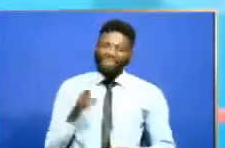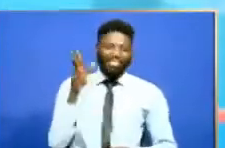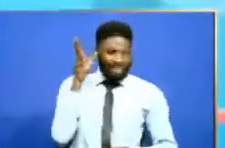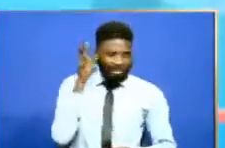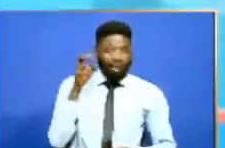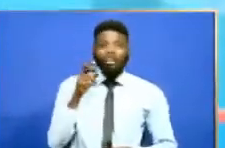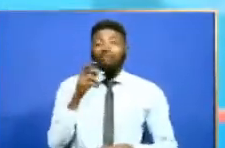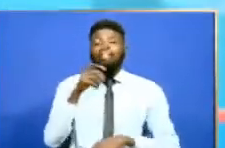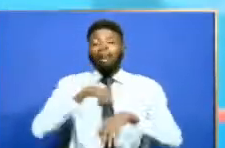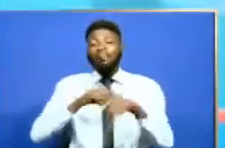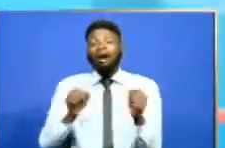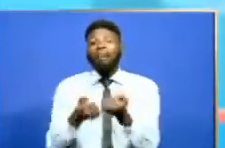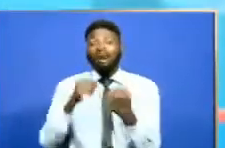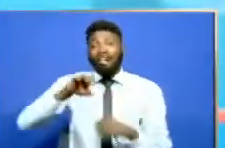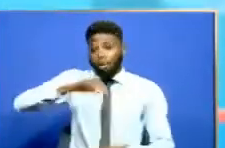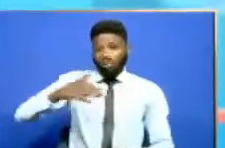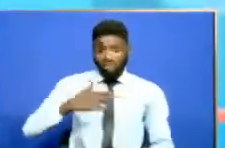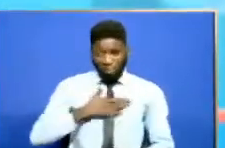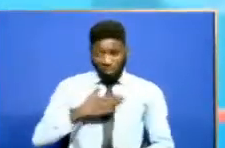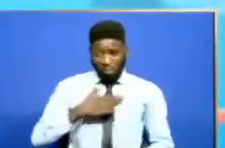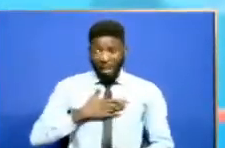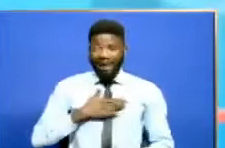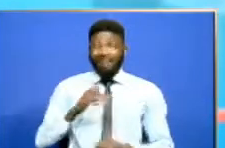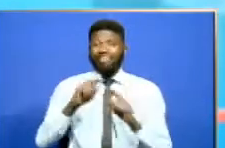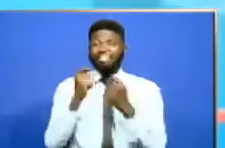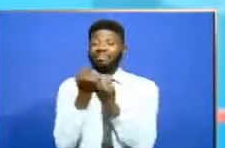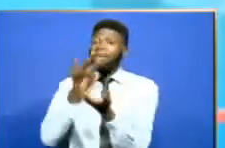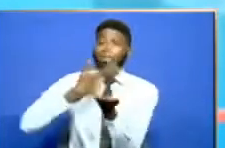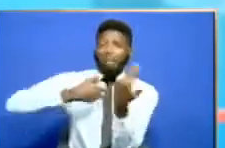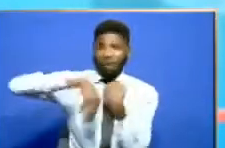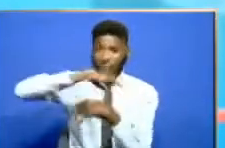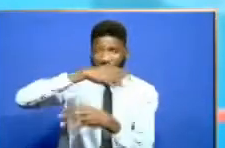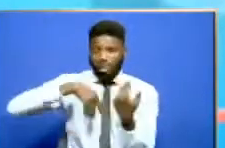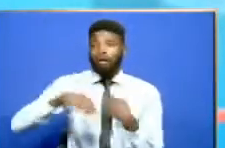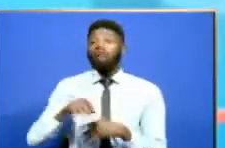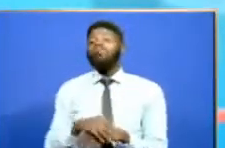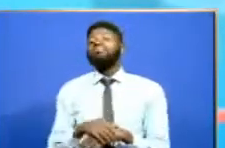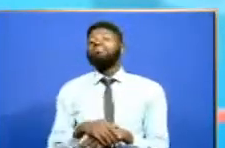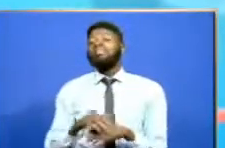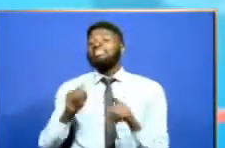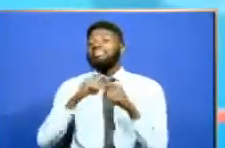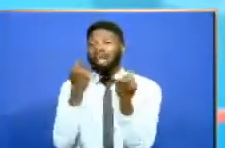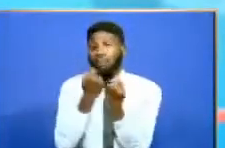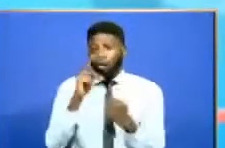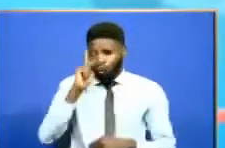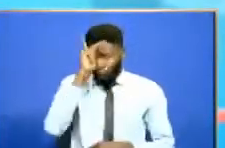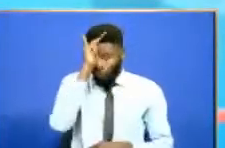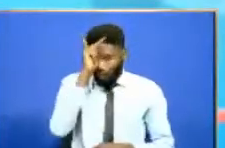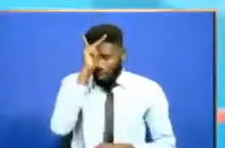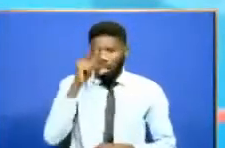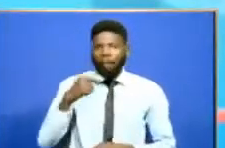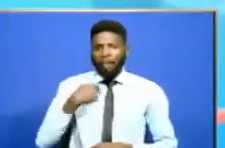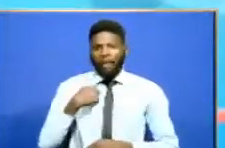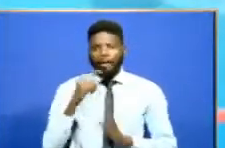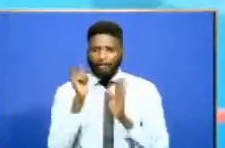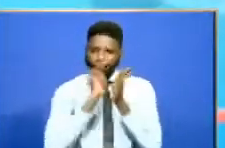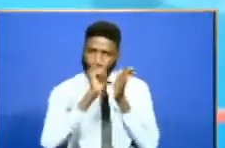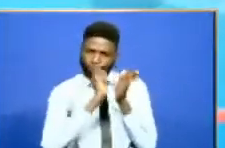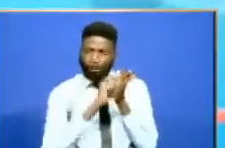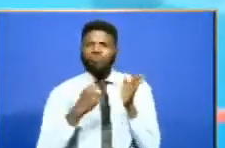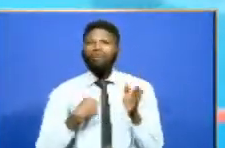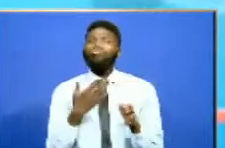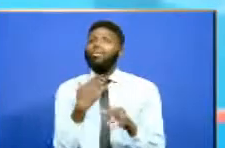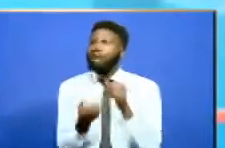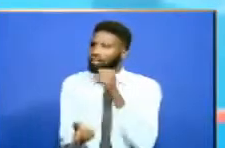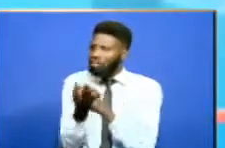example, my county is a bit cosmopolitan, among the Kurians, I would write down everything that I would like to tell them, and I would